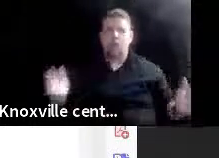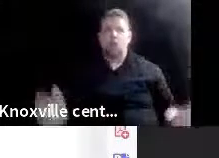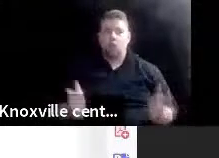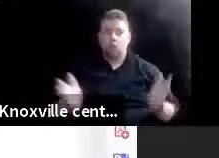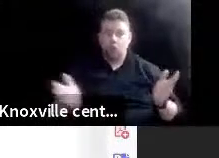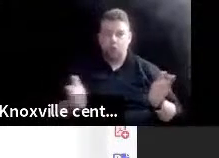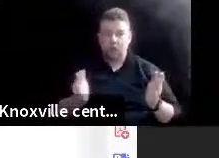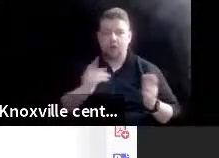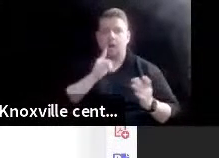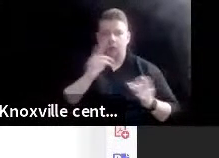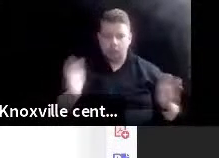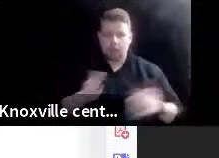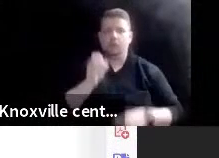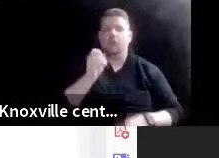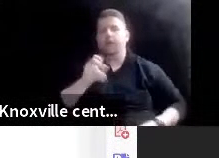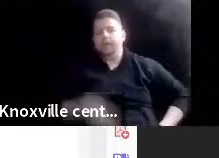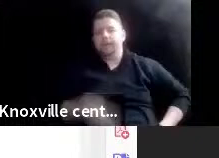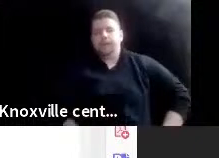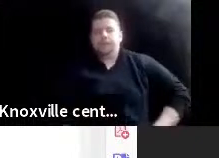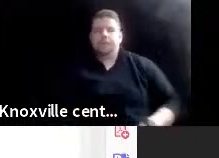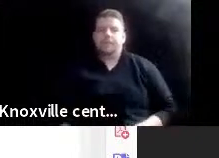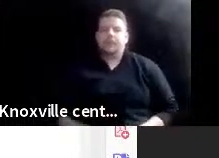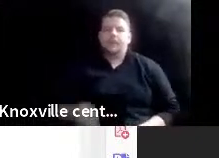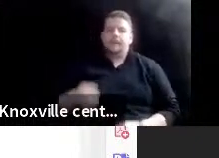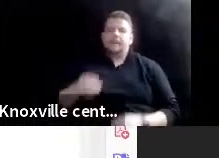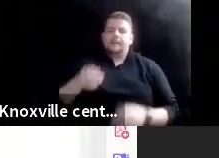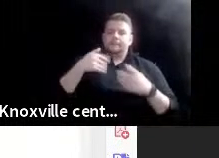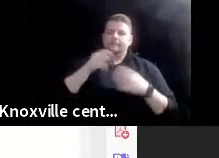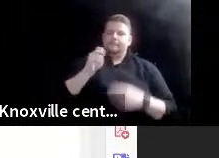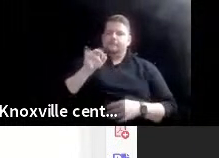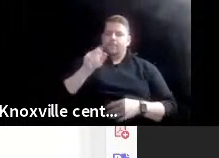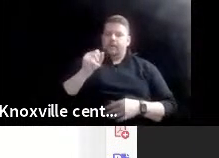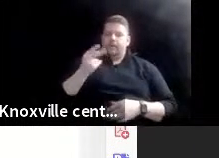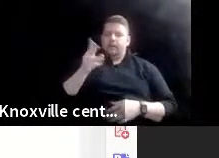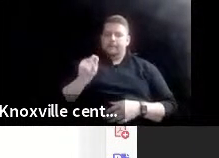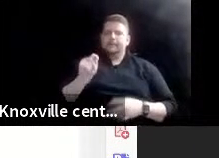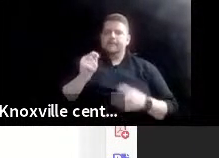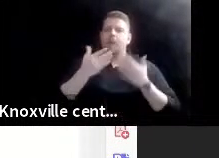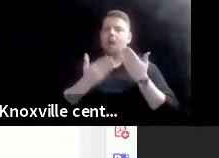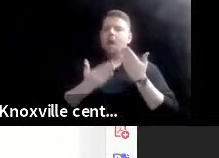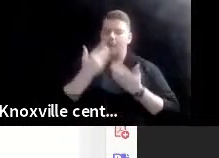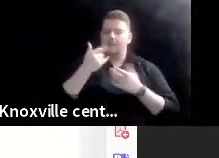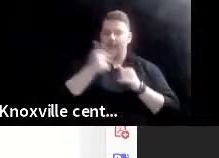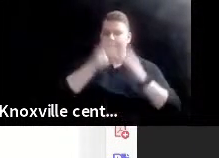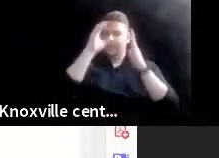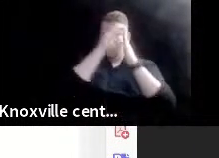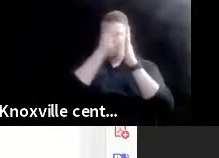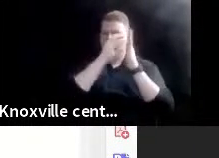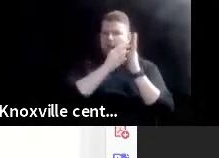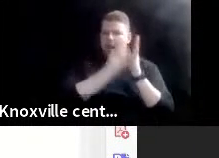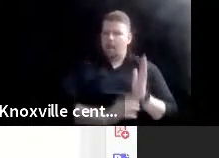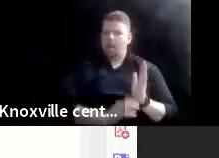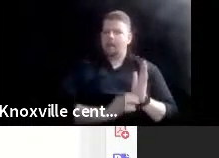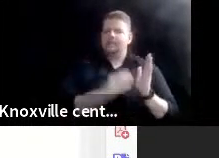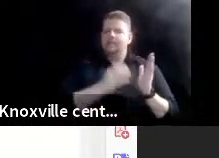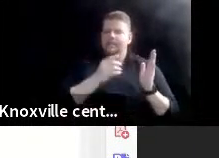Okay. Yeah, this is Maria. I'd like to point out that I think almost every clause there says,